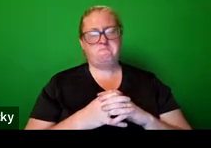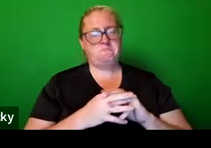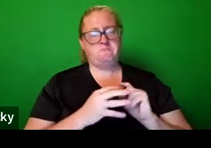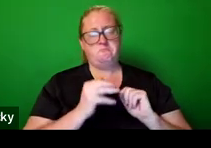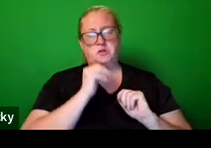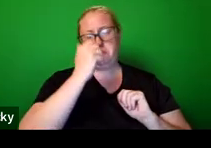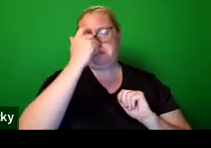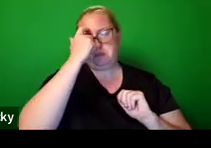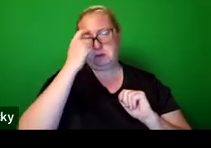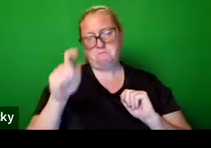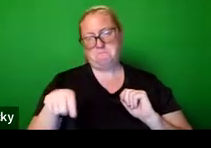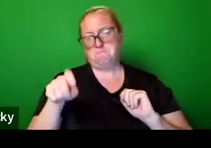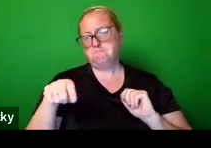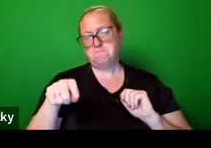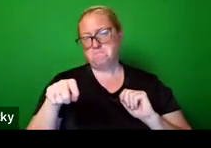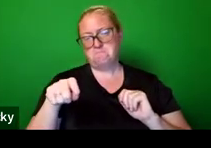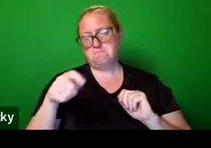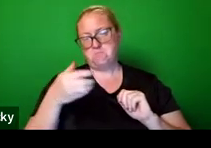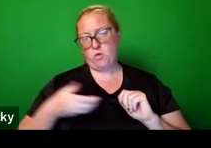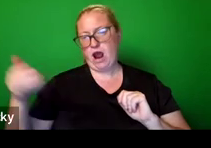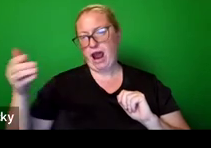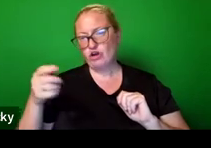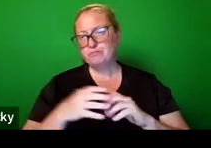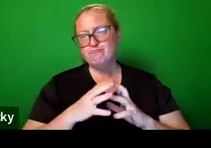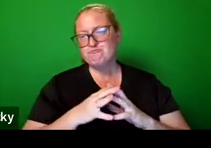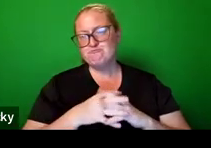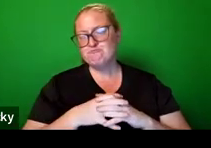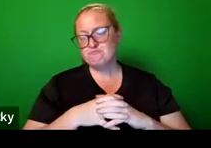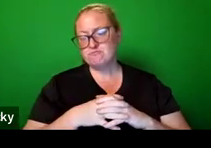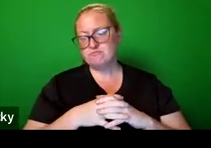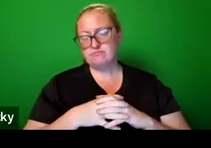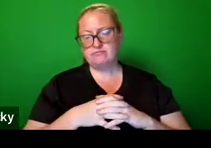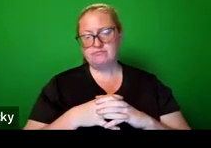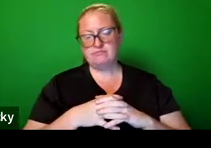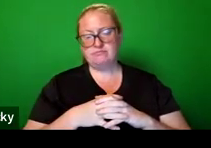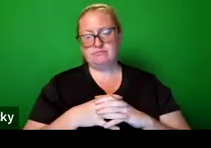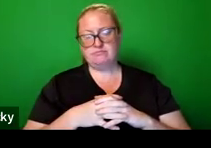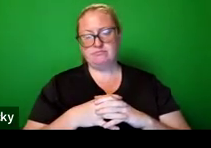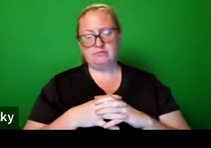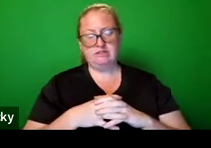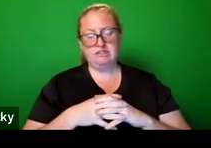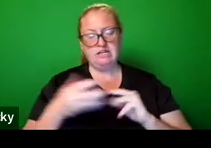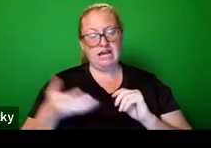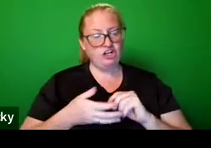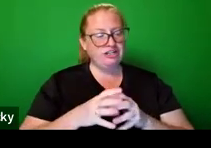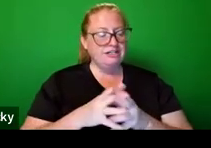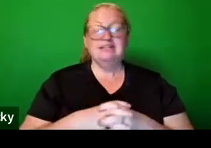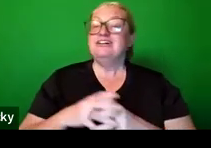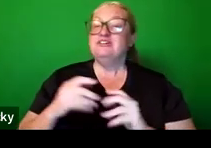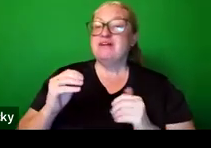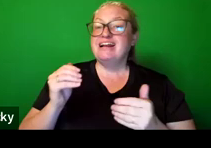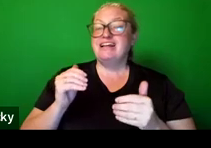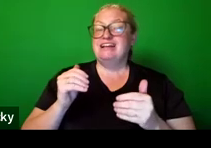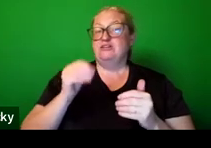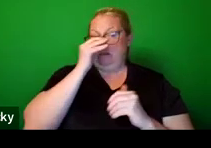to move forward with this. However, if in the very near future, if there was a